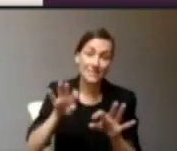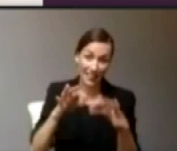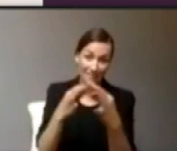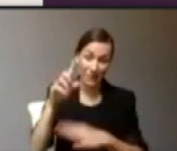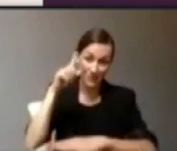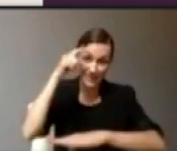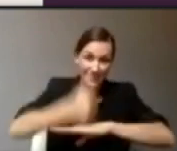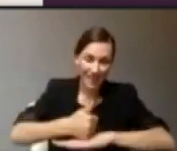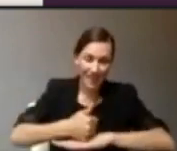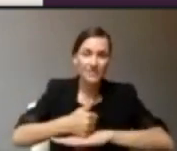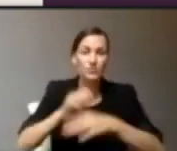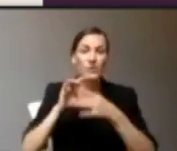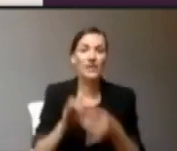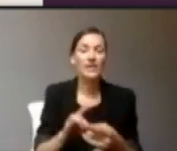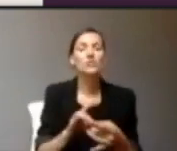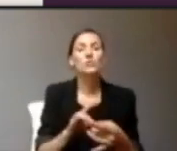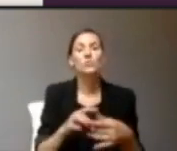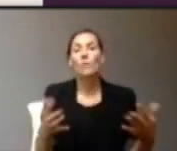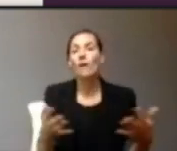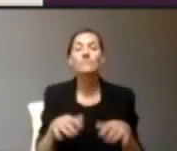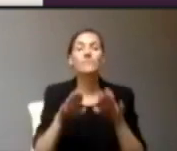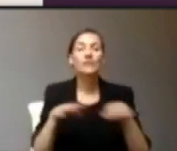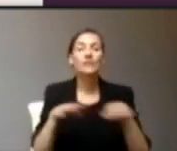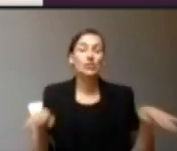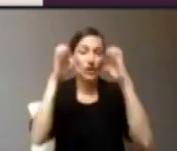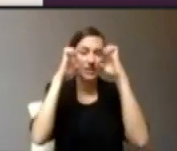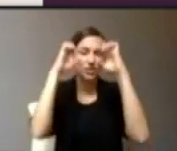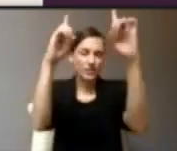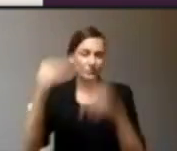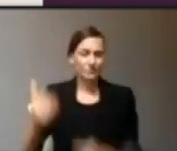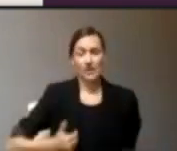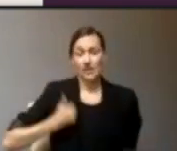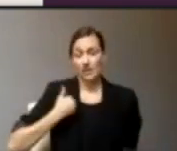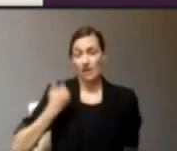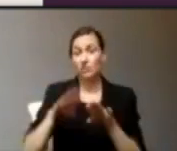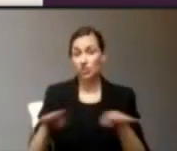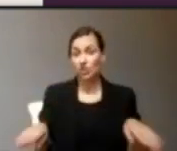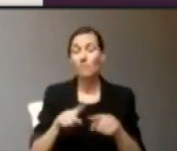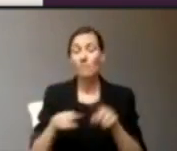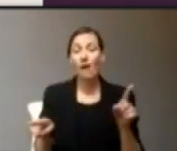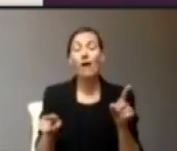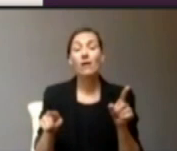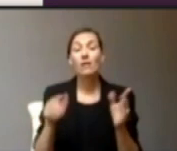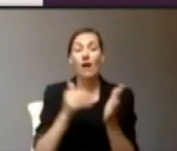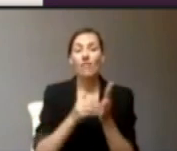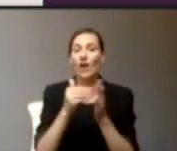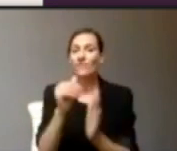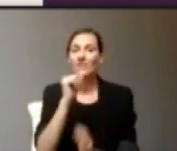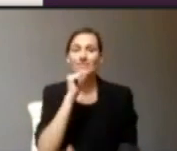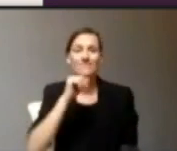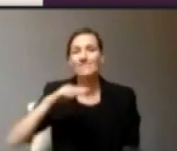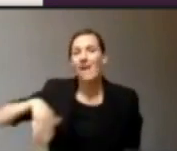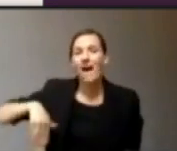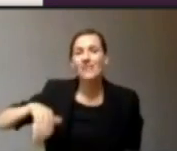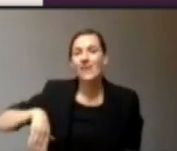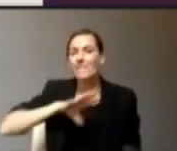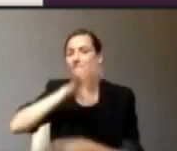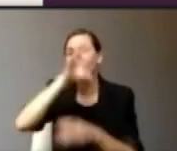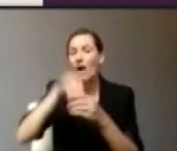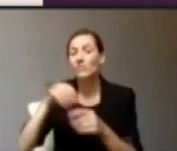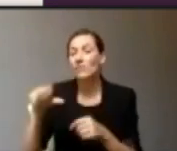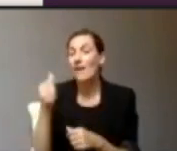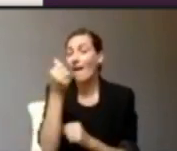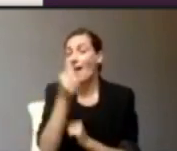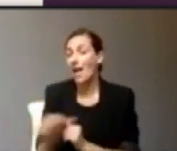in children's education. These are younger children, but they you know, often are not yet in Head Start or any other sort of programs. That's a